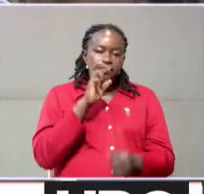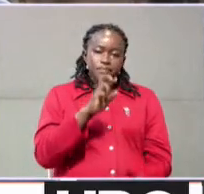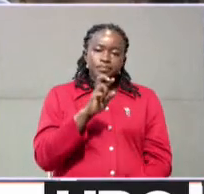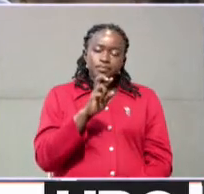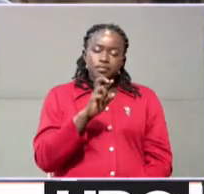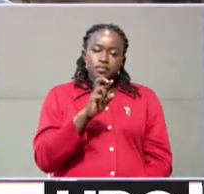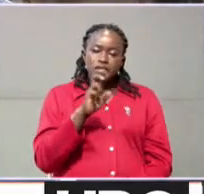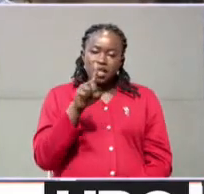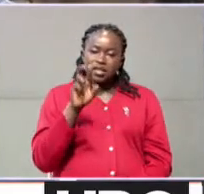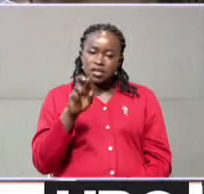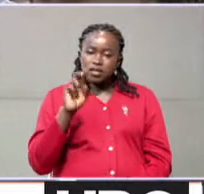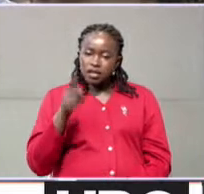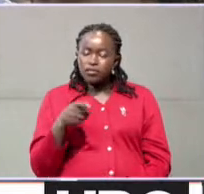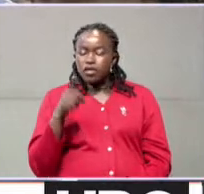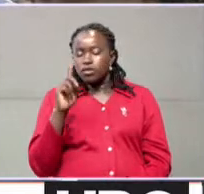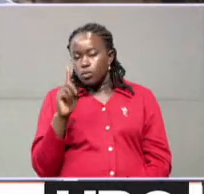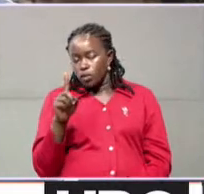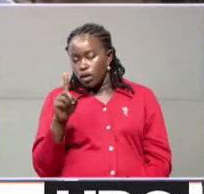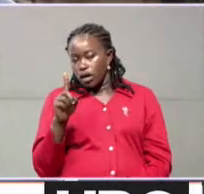eighteen